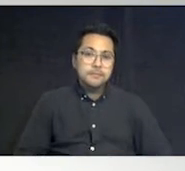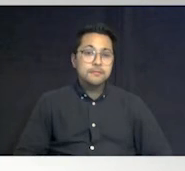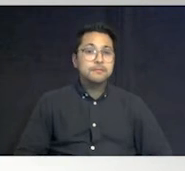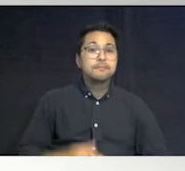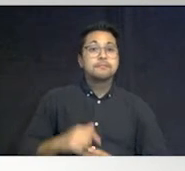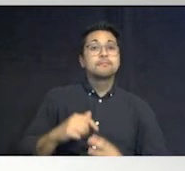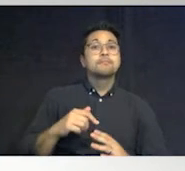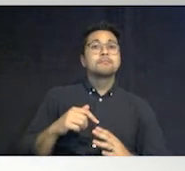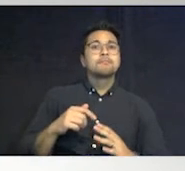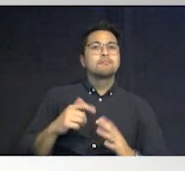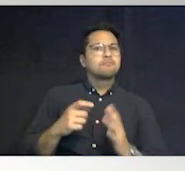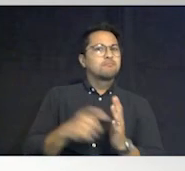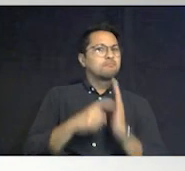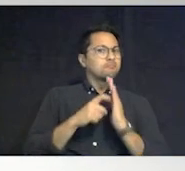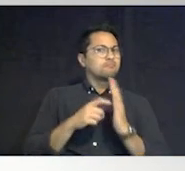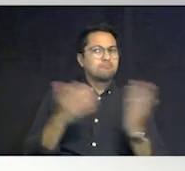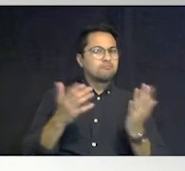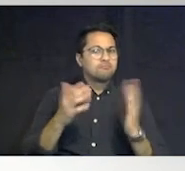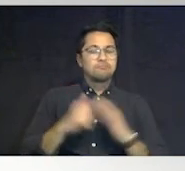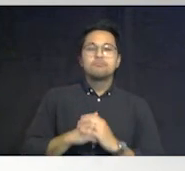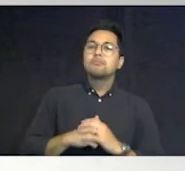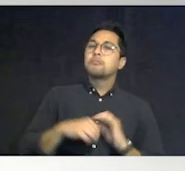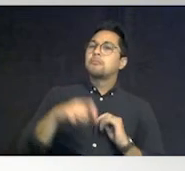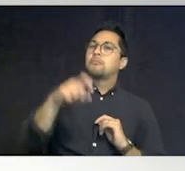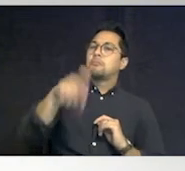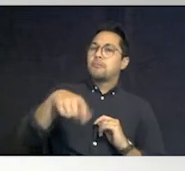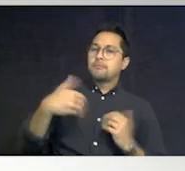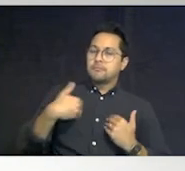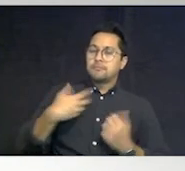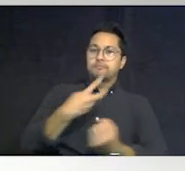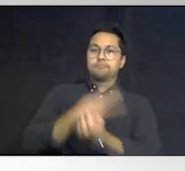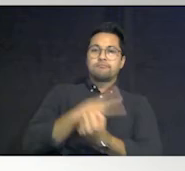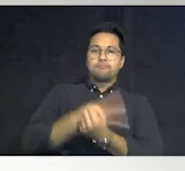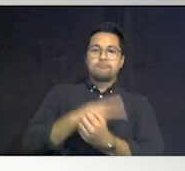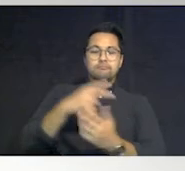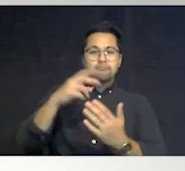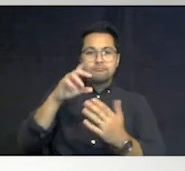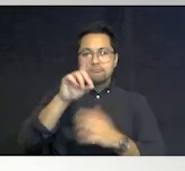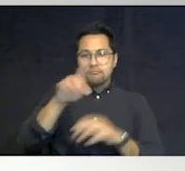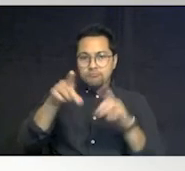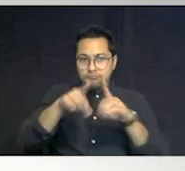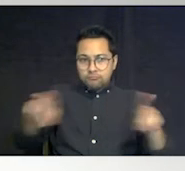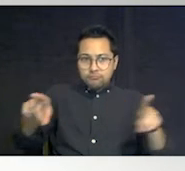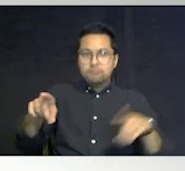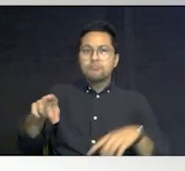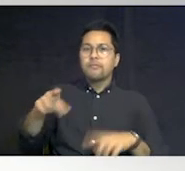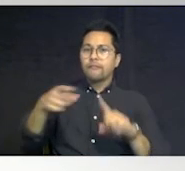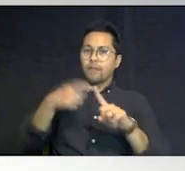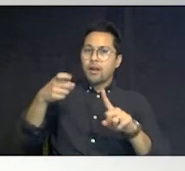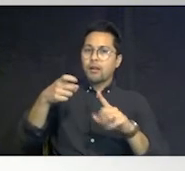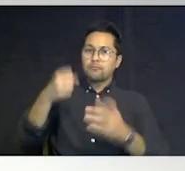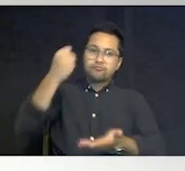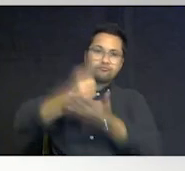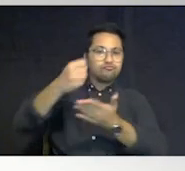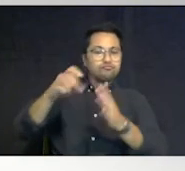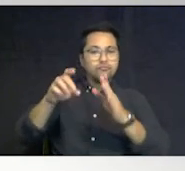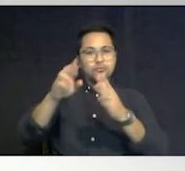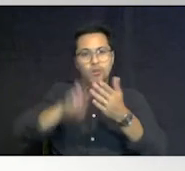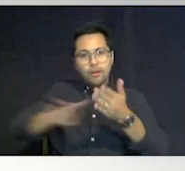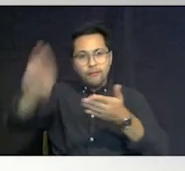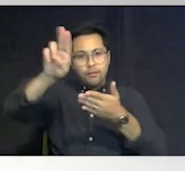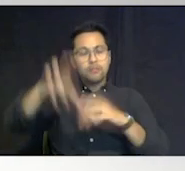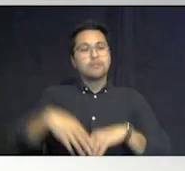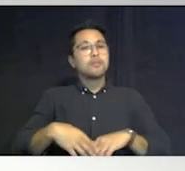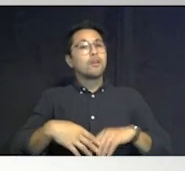The qualifications of a state facilitator: they must possess a graduate degree from an accredited university, be able to demonstrate experience